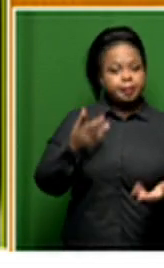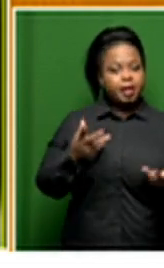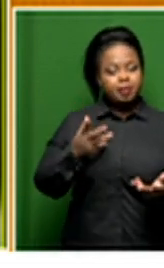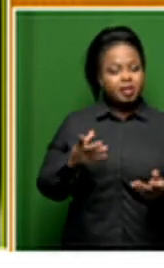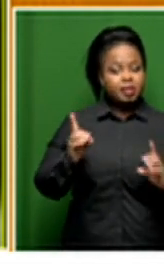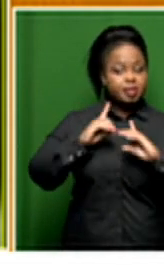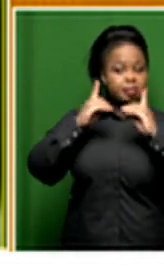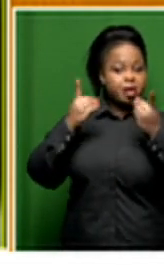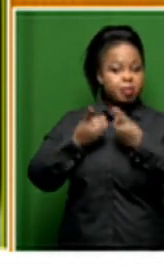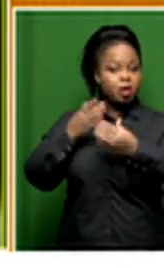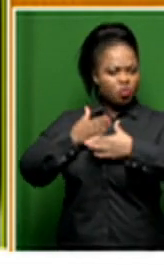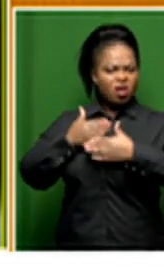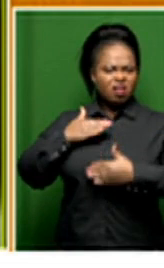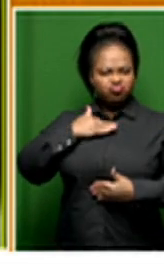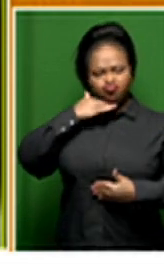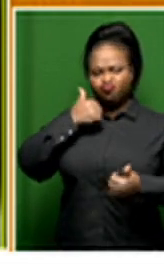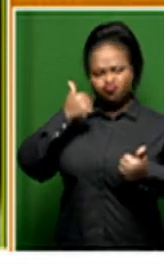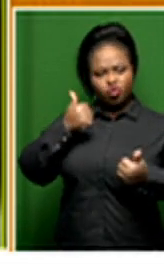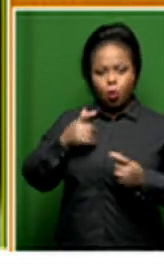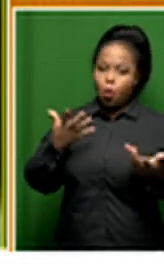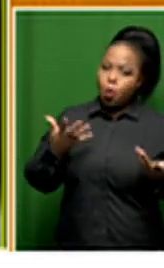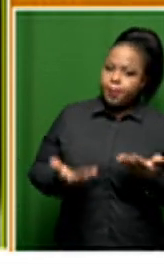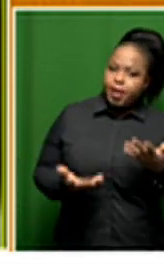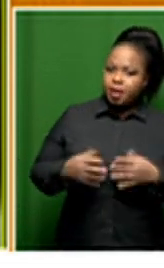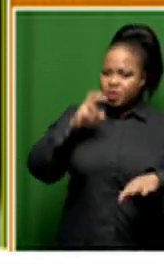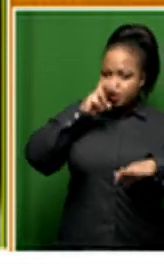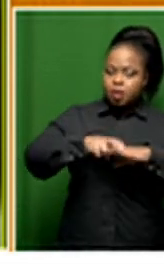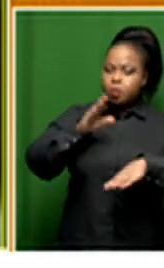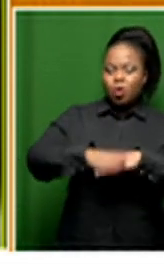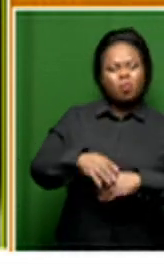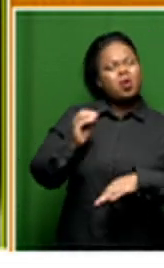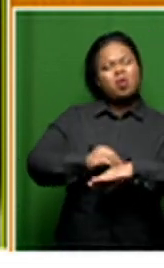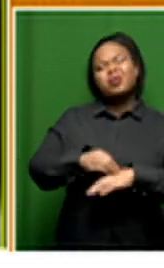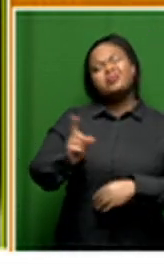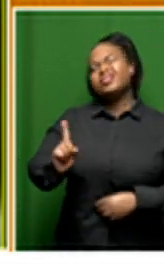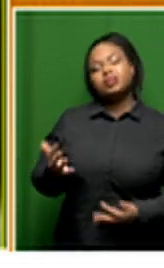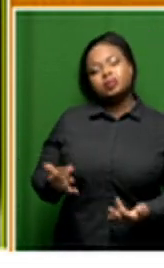ministry is doing enough? Can more be done? And what's really at the heart of the problem here?